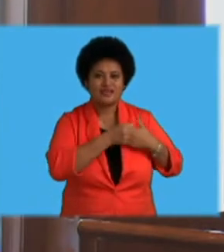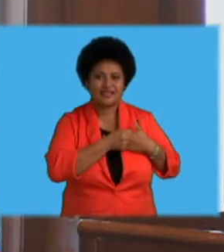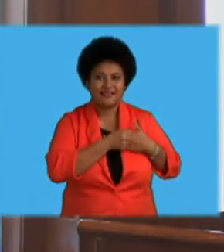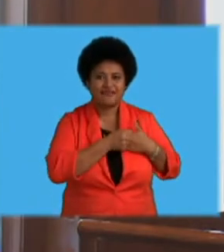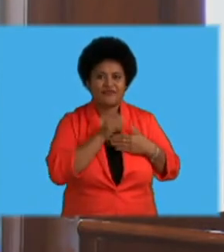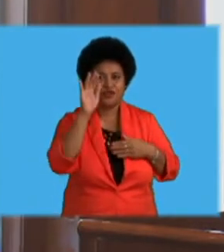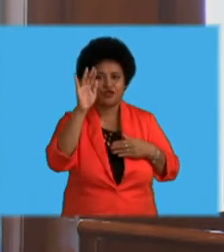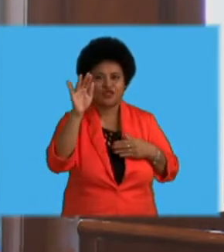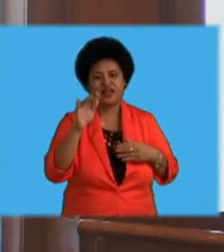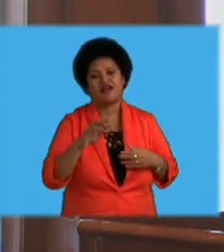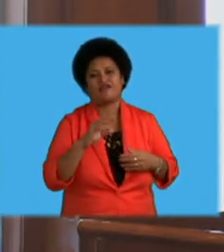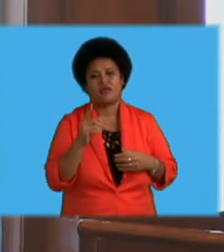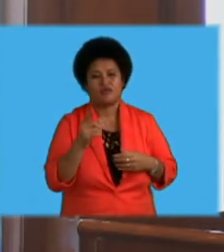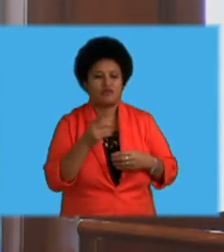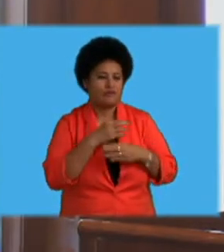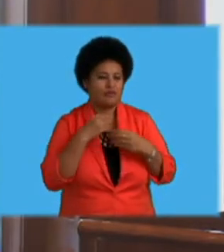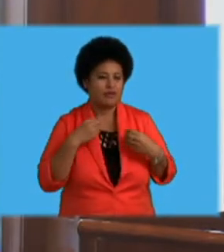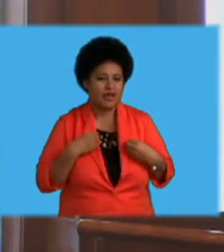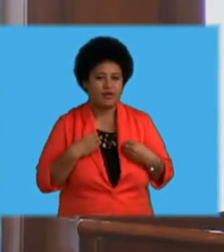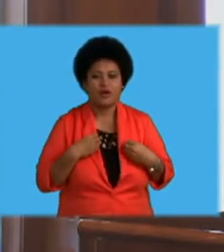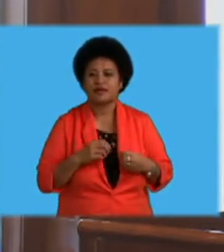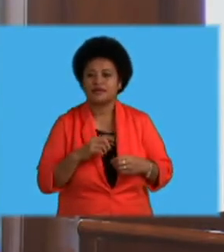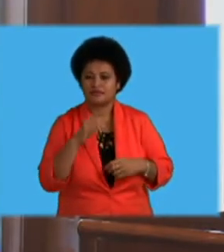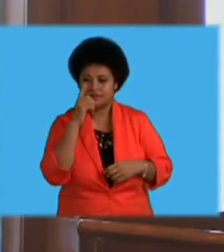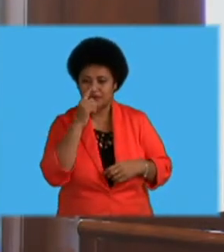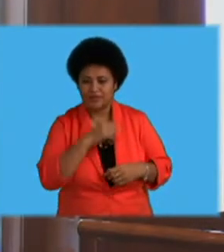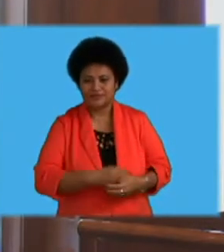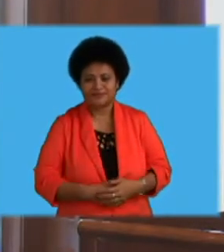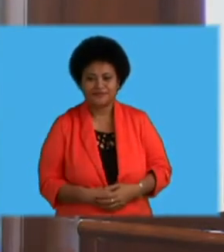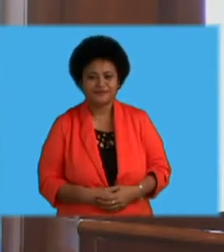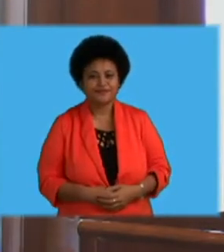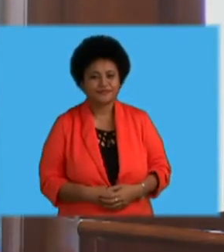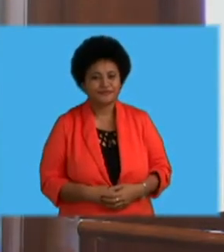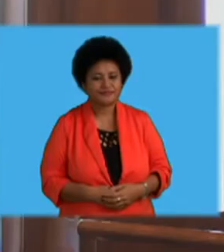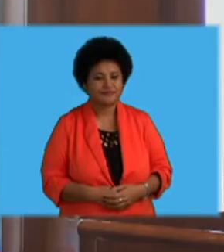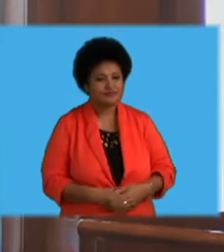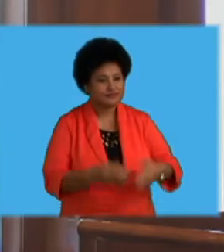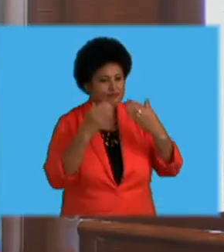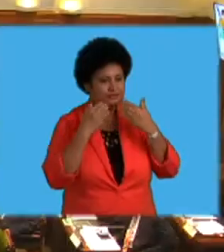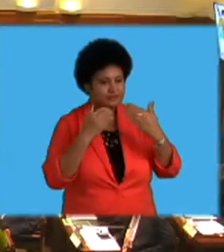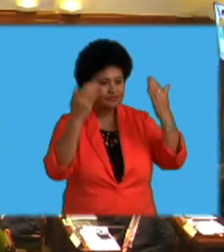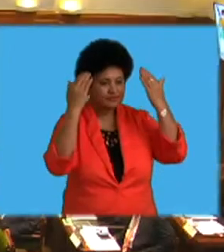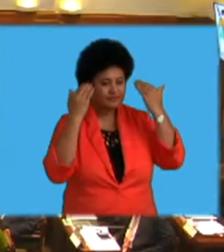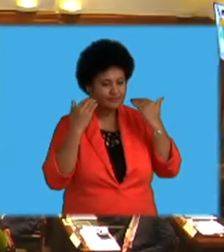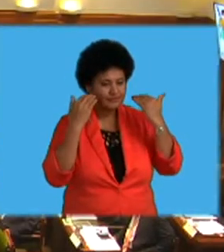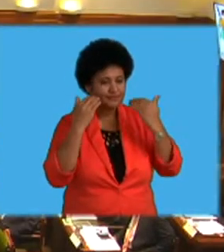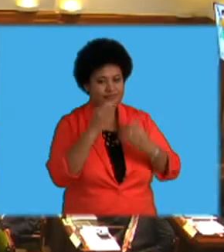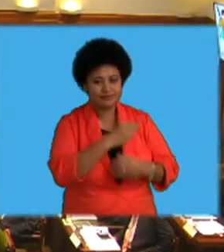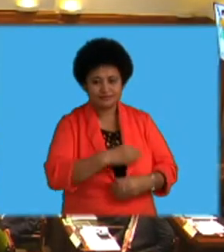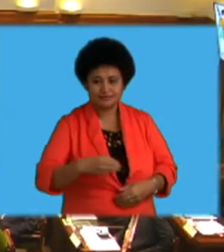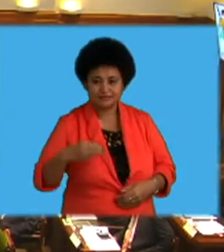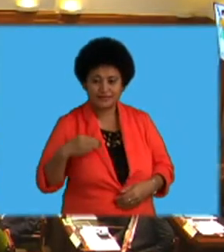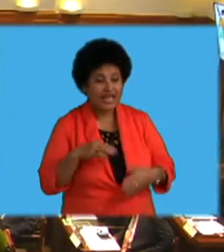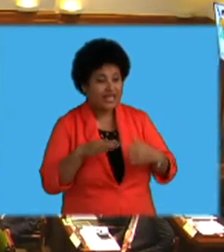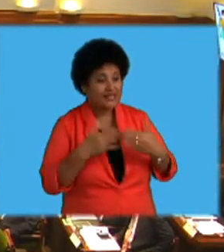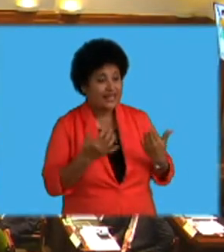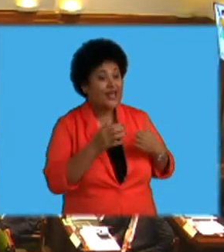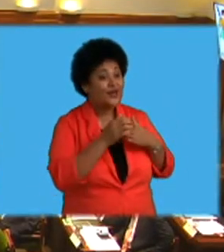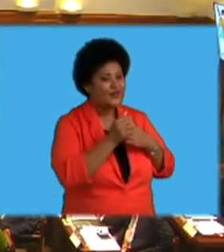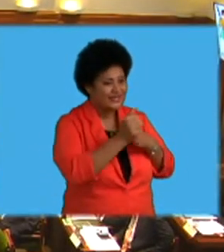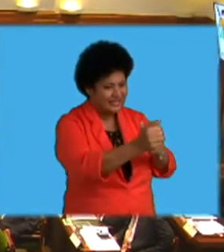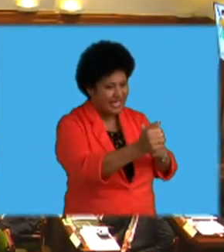to come. I thank you, Honourable Deputy Speaker. Thank you, Honourable Minister. I now call on the Leader of Opposition or